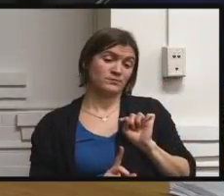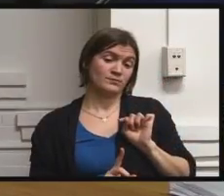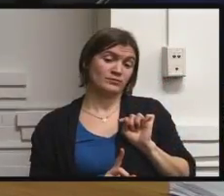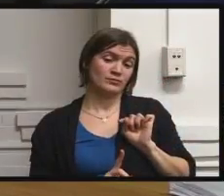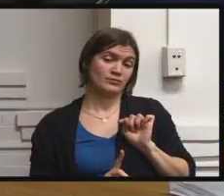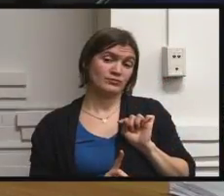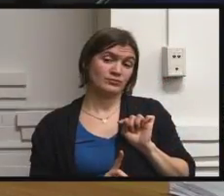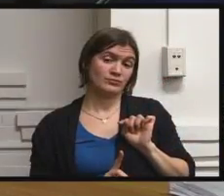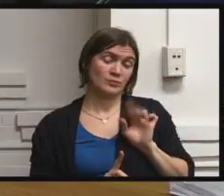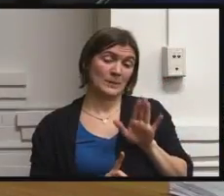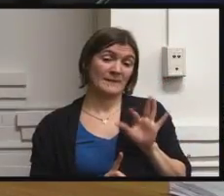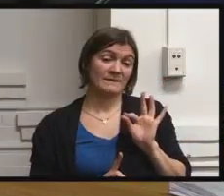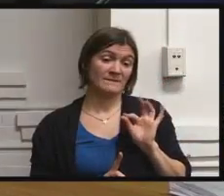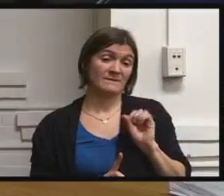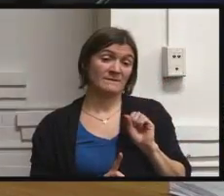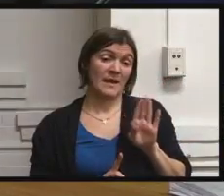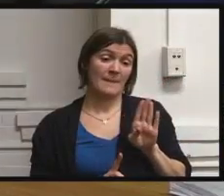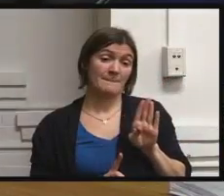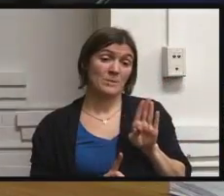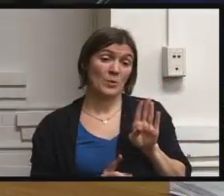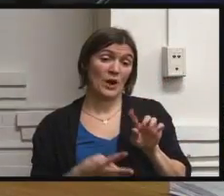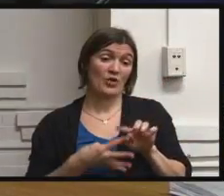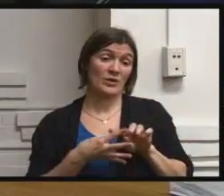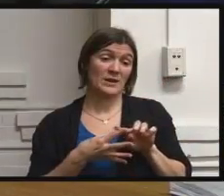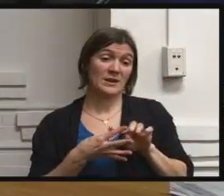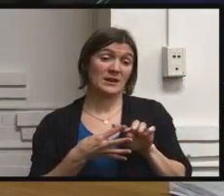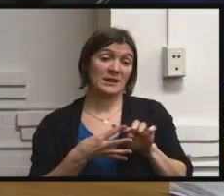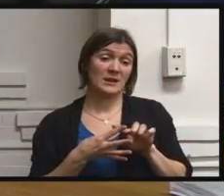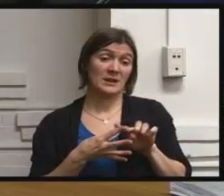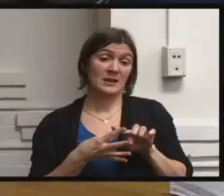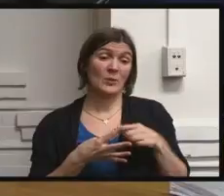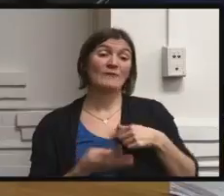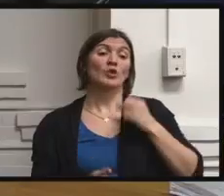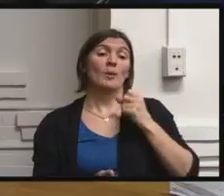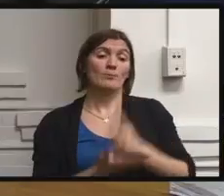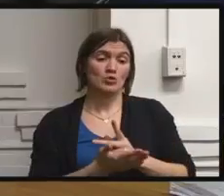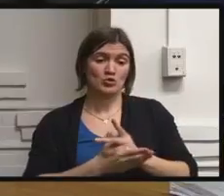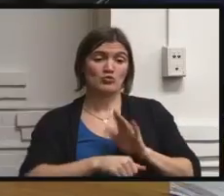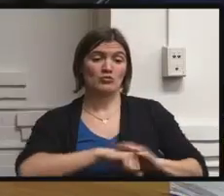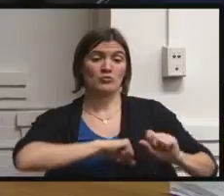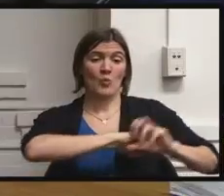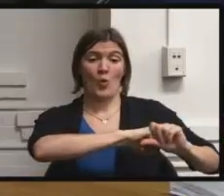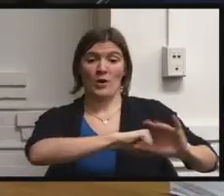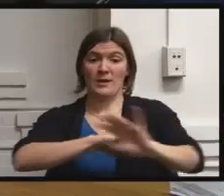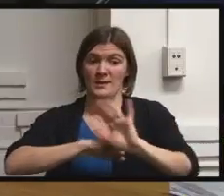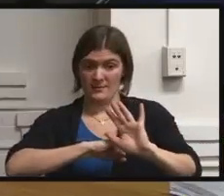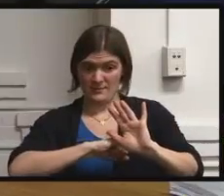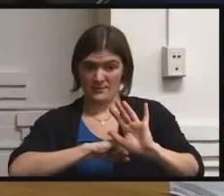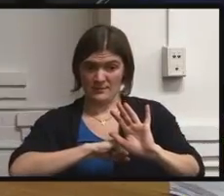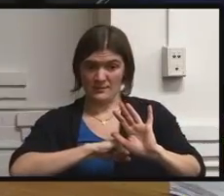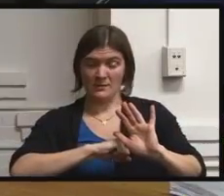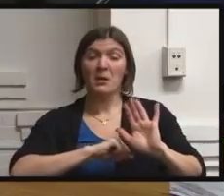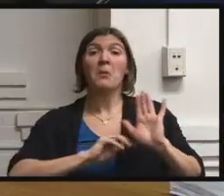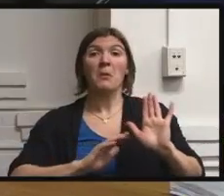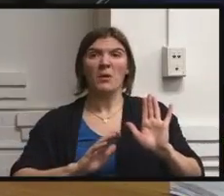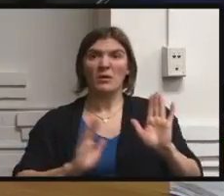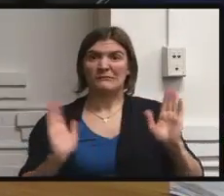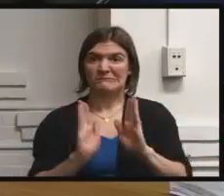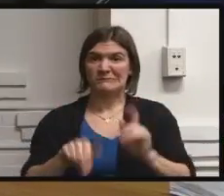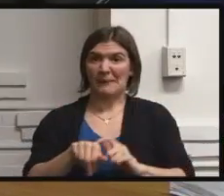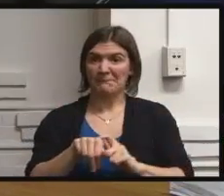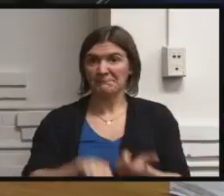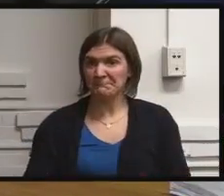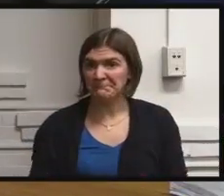is first week of February. The first week of February for approval of the warning. So that is a time frame